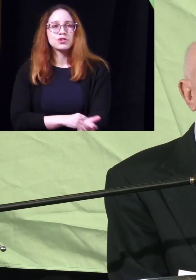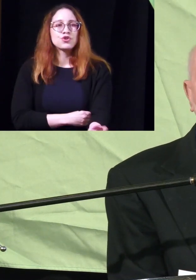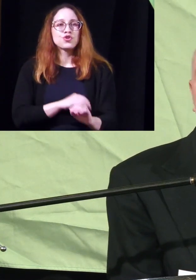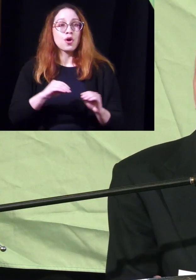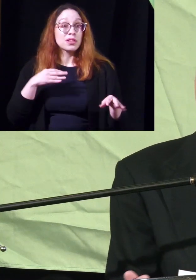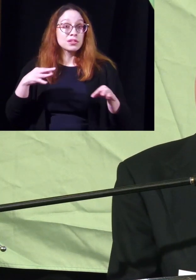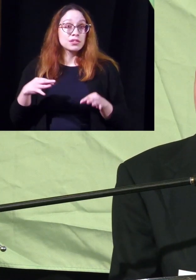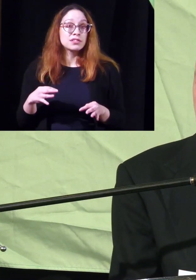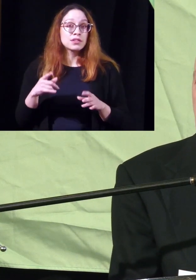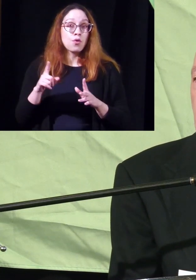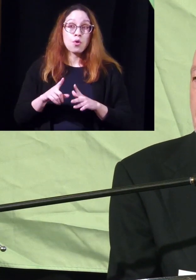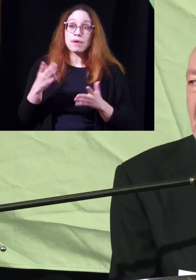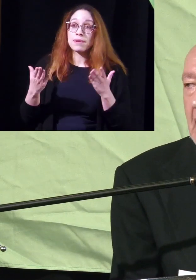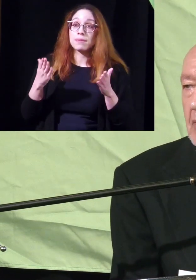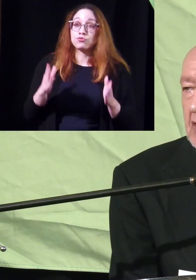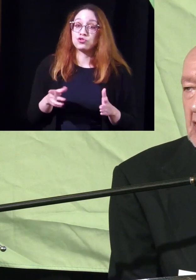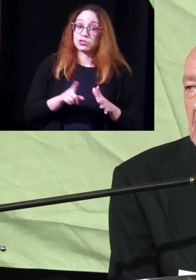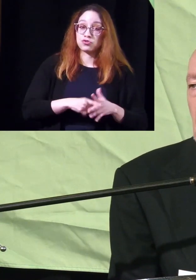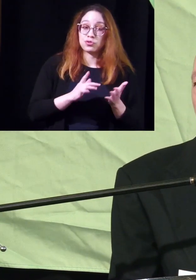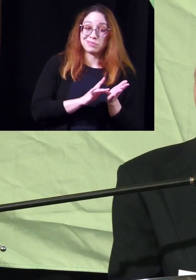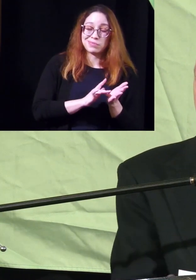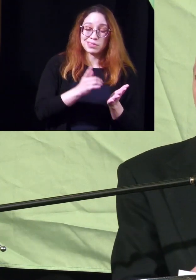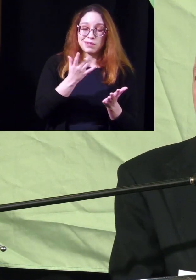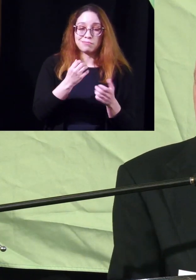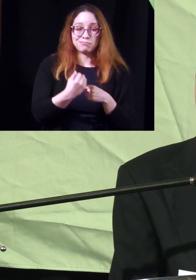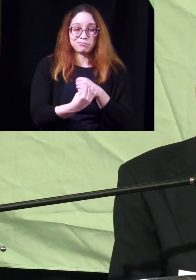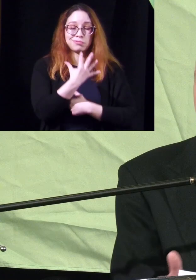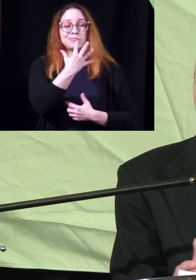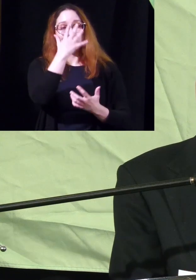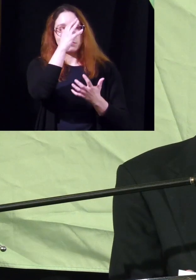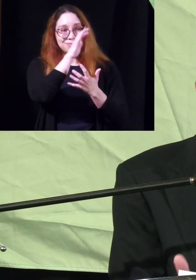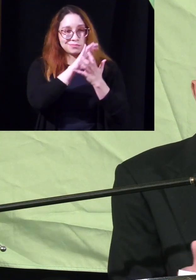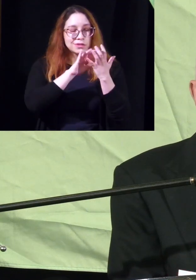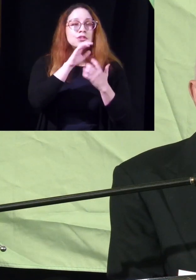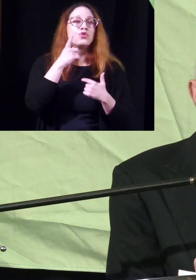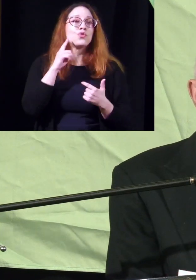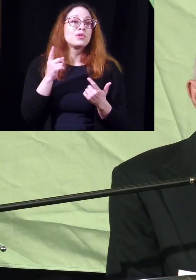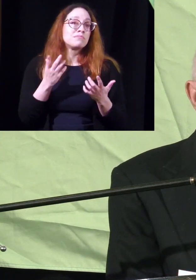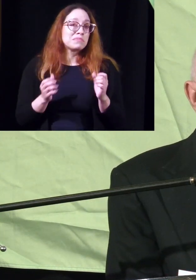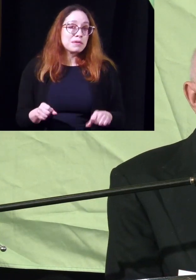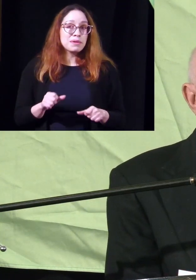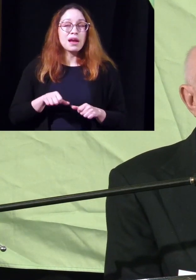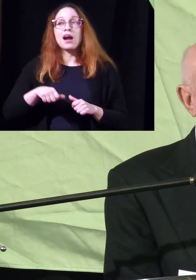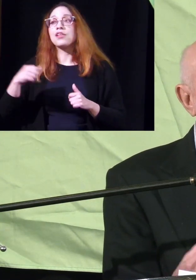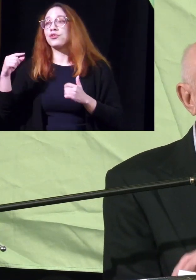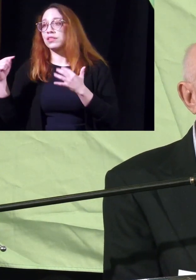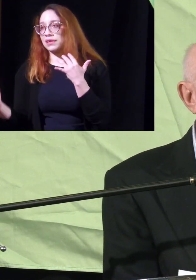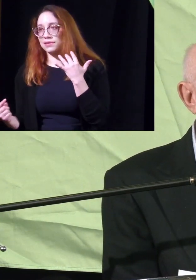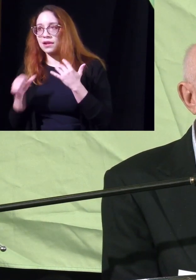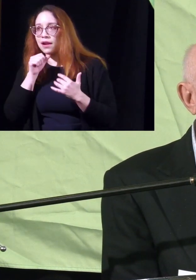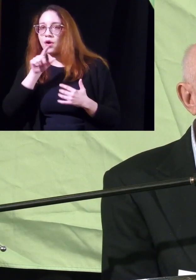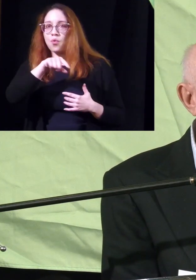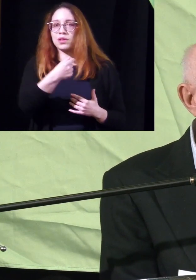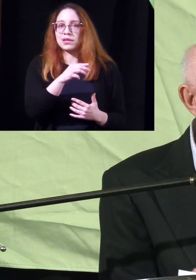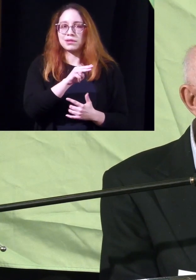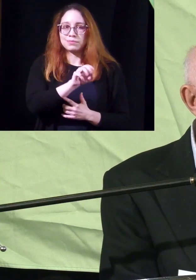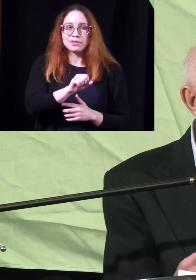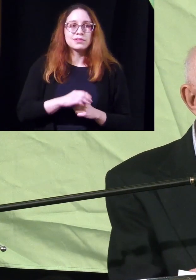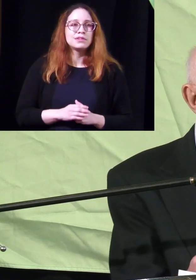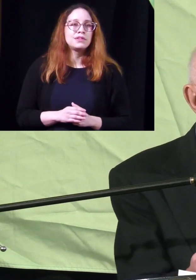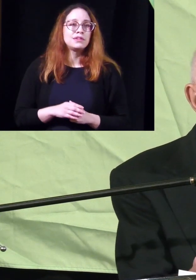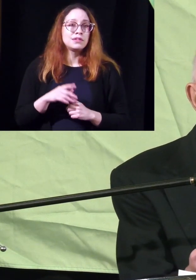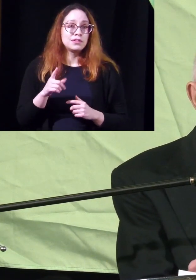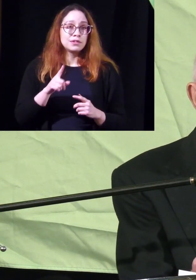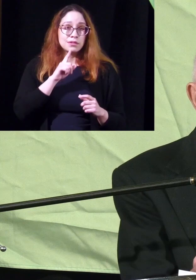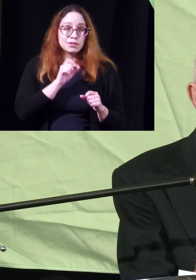or someone started a new drug that might make them dizzy. We should always think that whether there could be other factors. So is this a true relapse, or is this